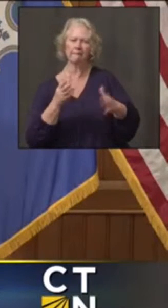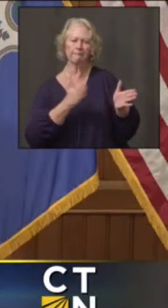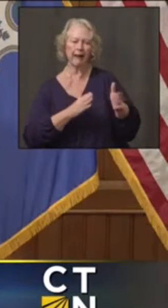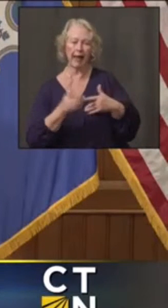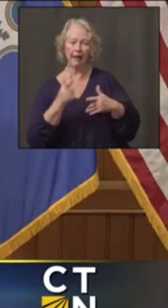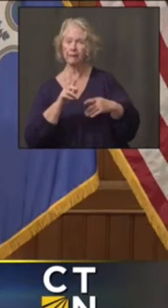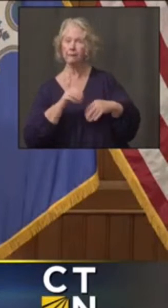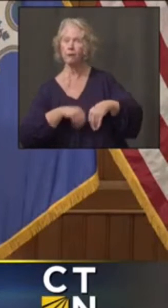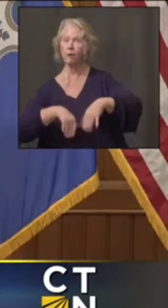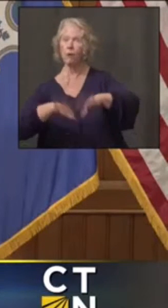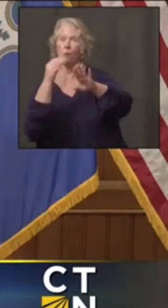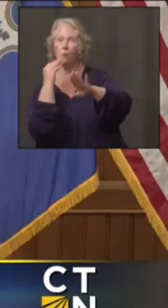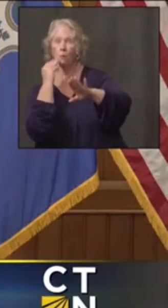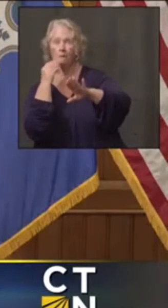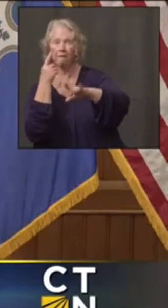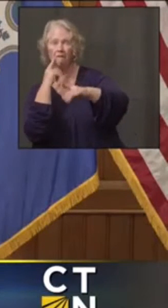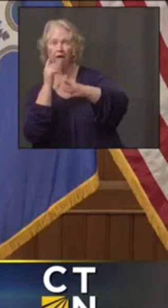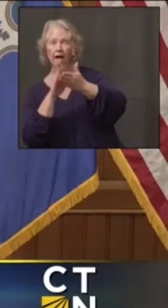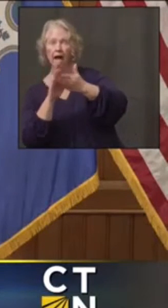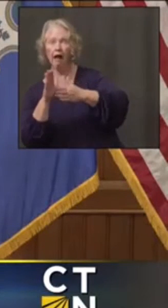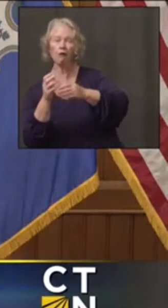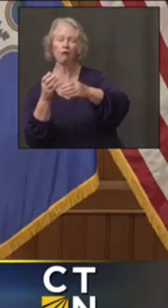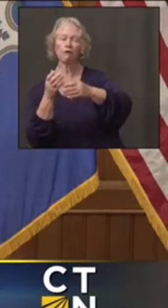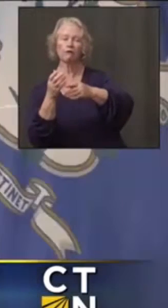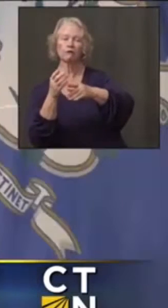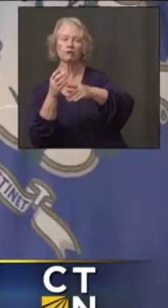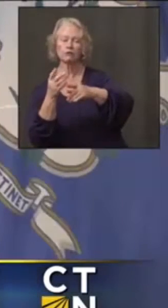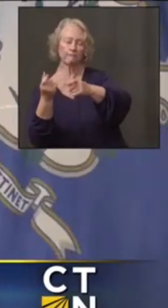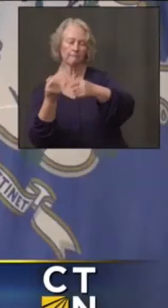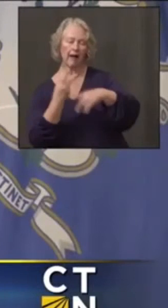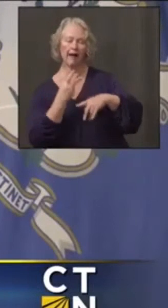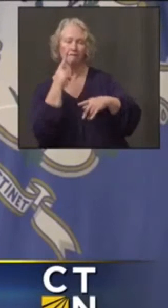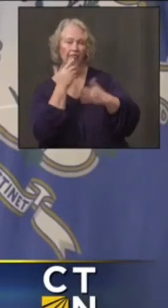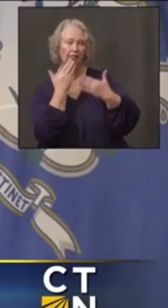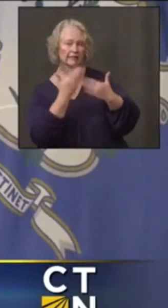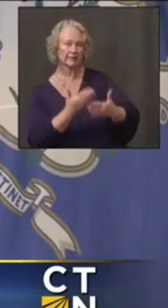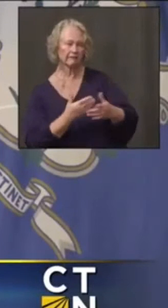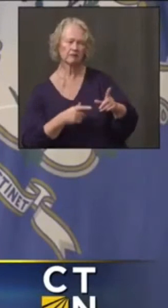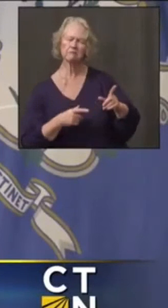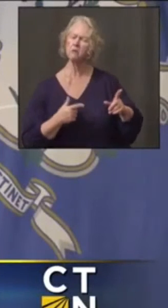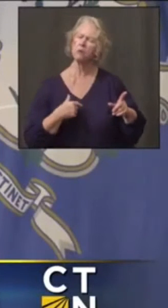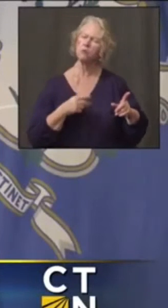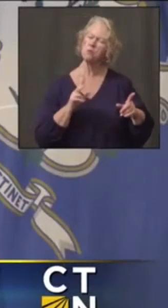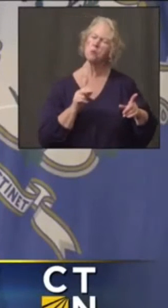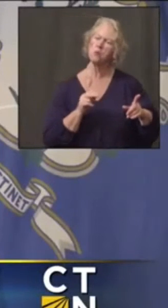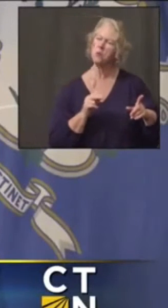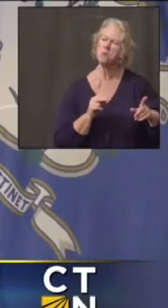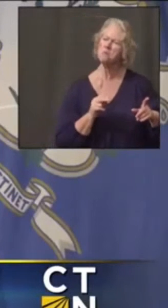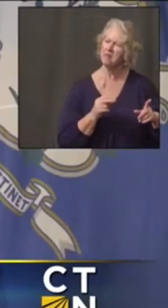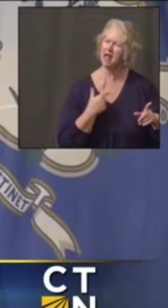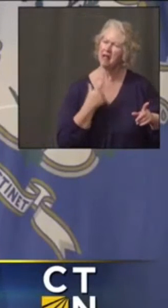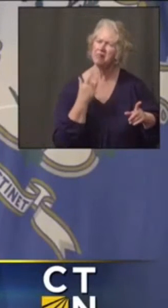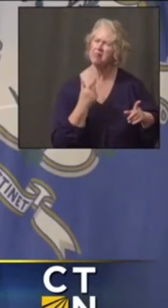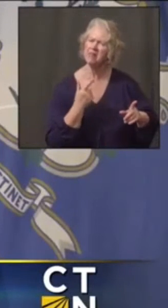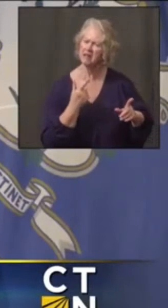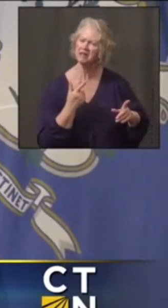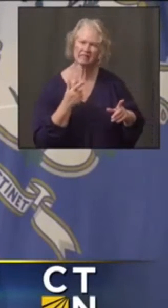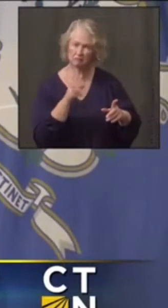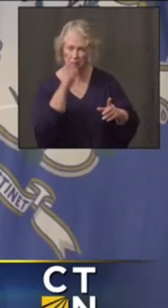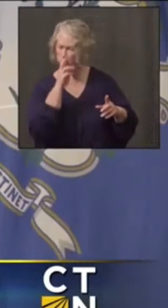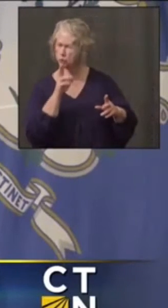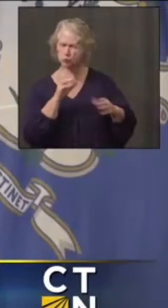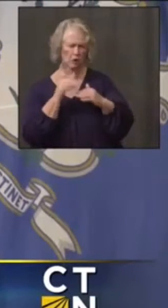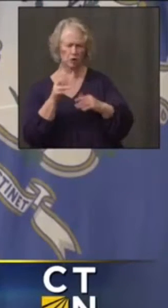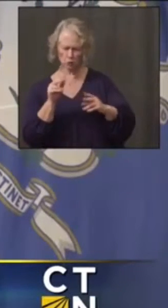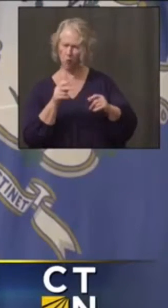break? No, I don't think it's too restrictive. I think a lot of these colleges have seen some flare-ups, often related to parties,